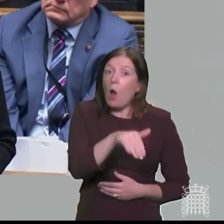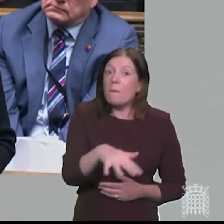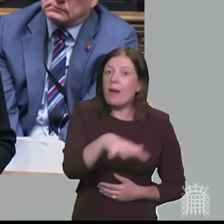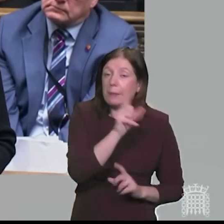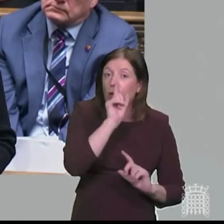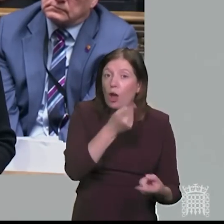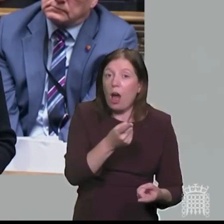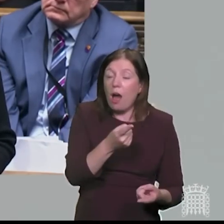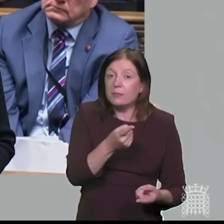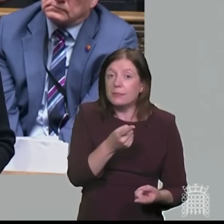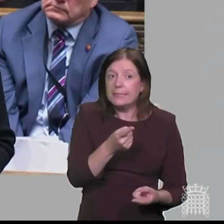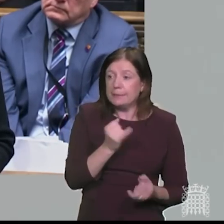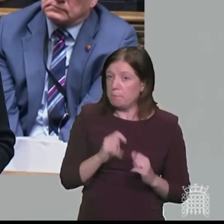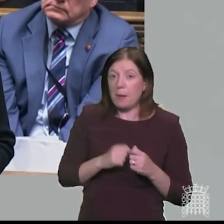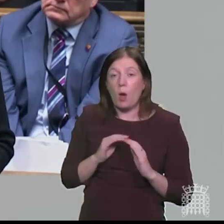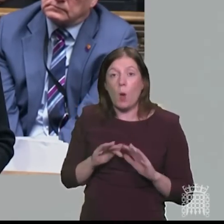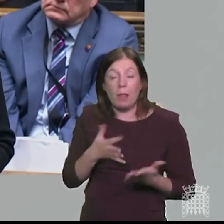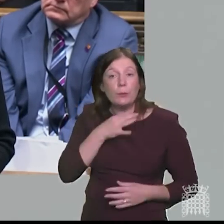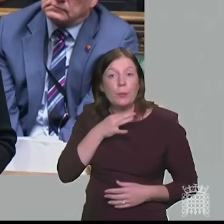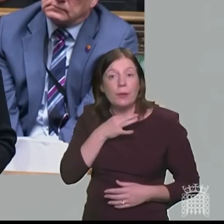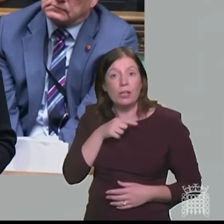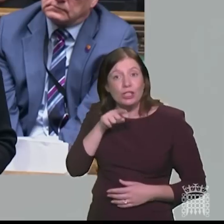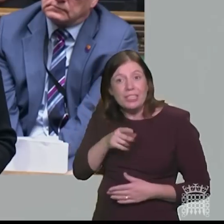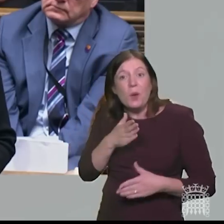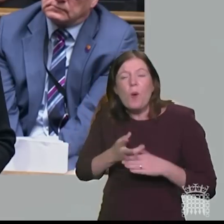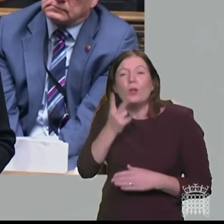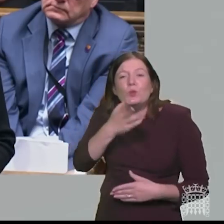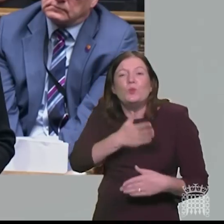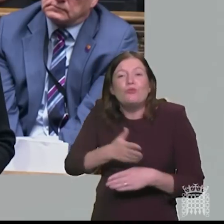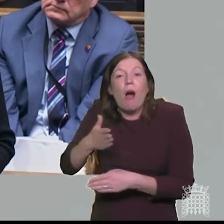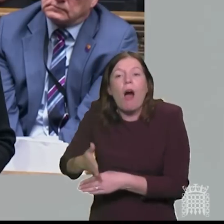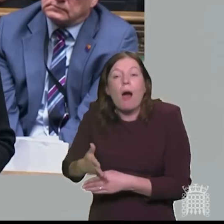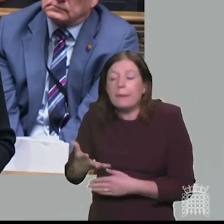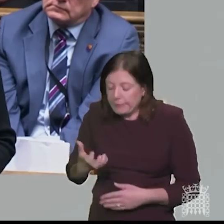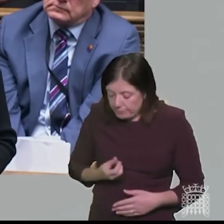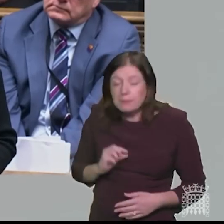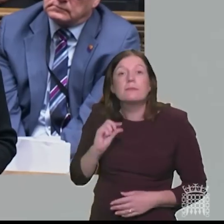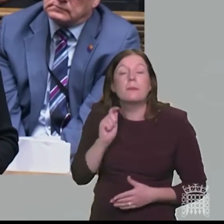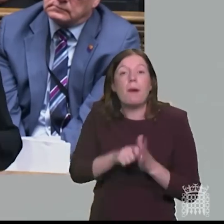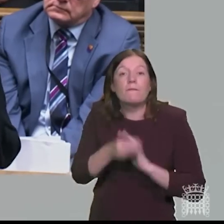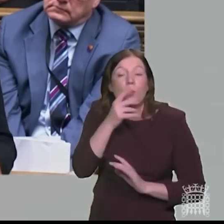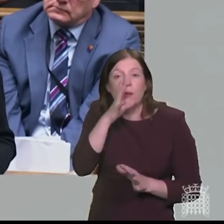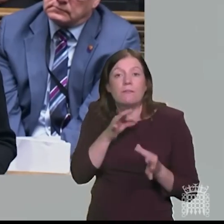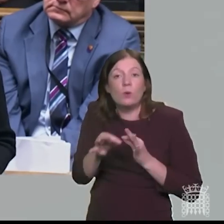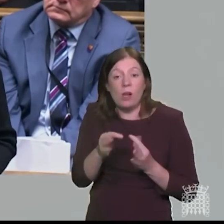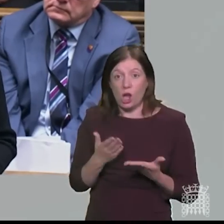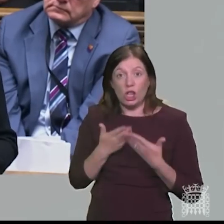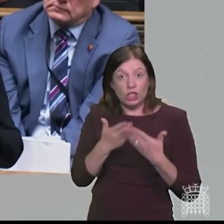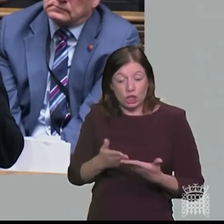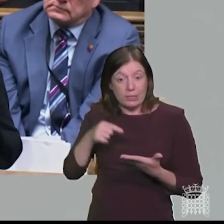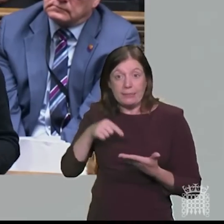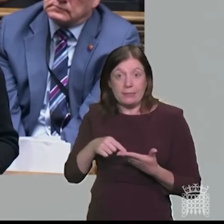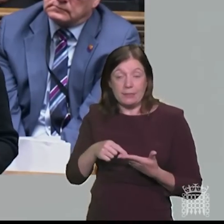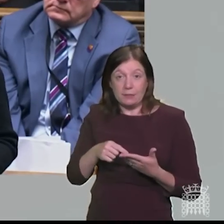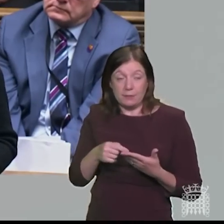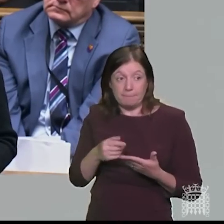use food banks, even though she has 2 part-time jobs. Not only is she falling behind in her studies, she's